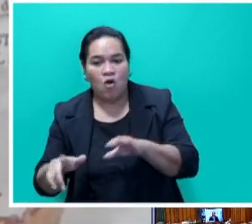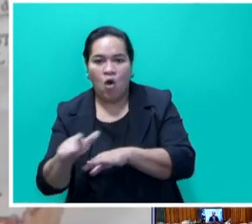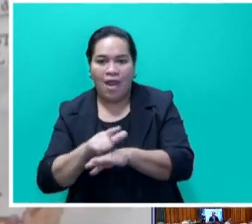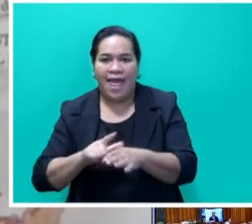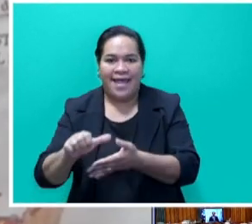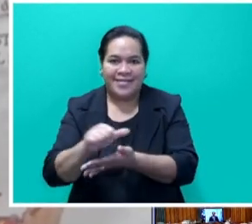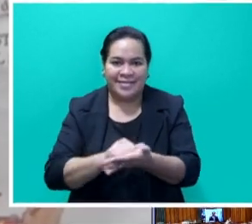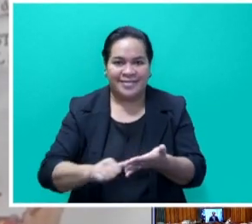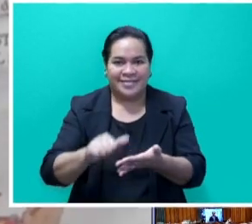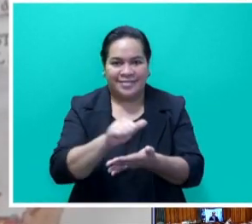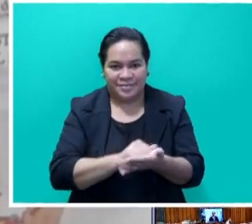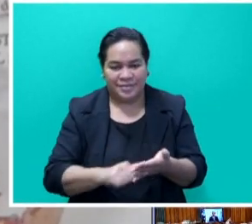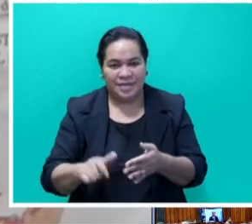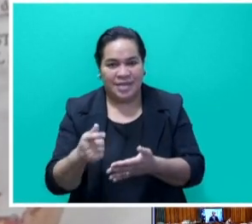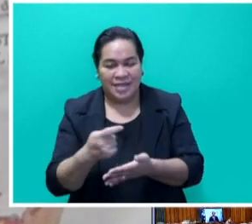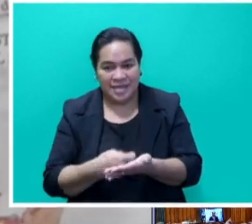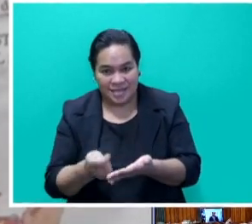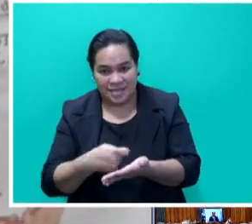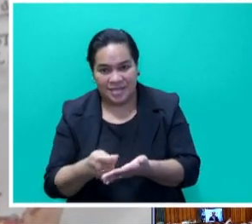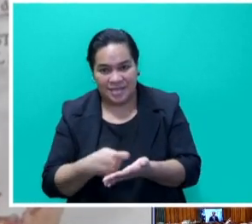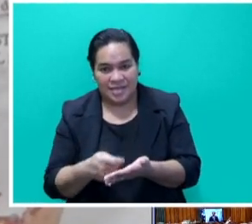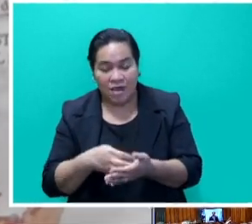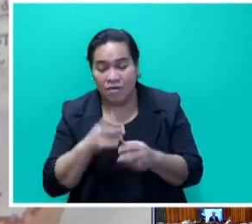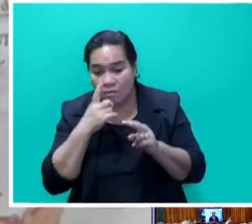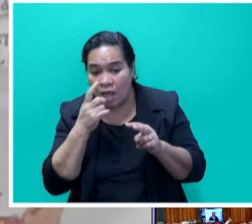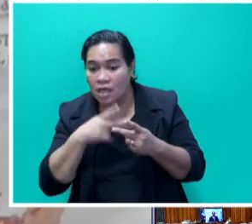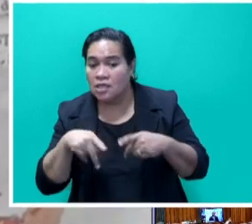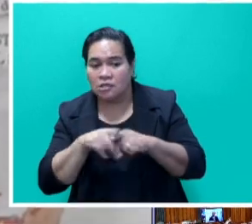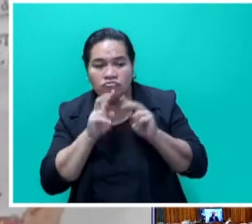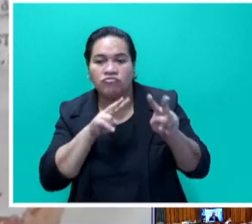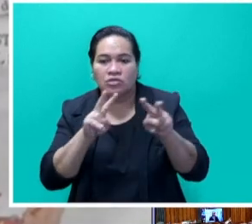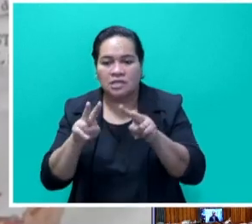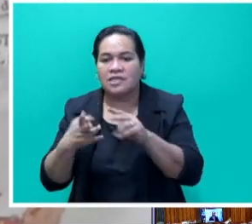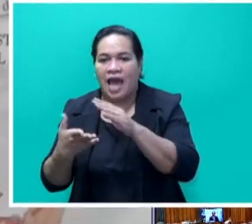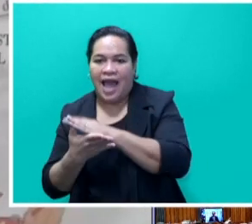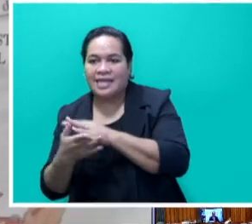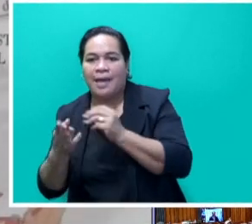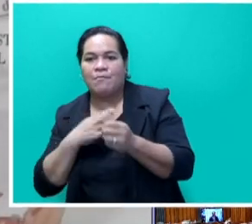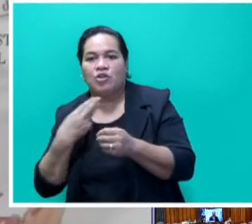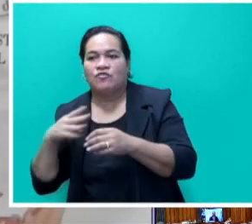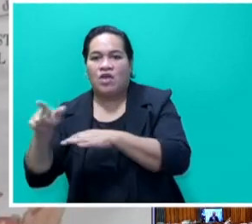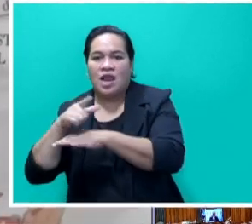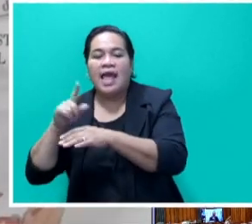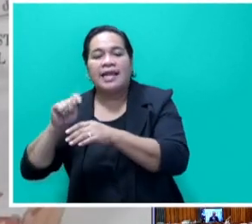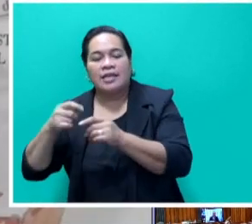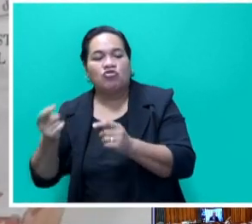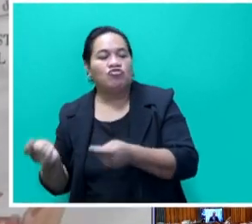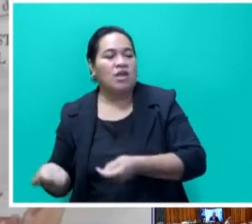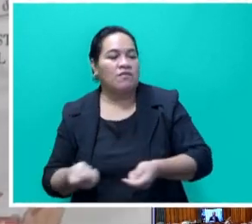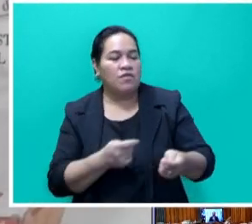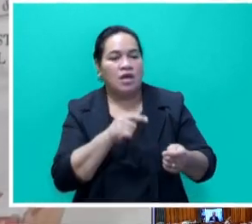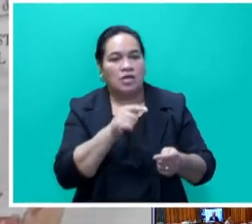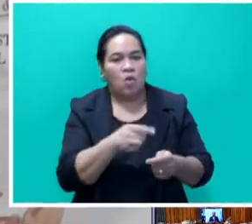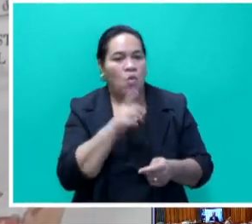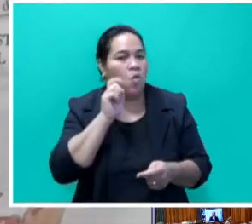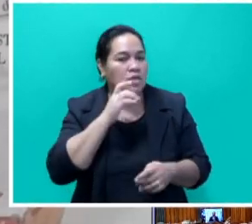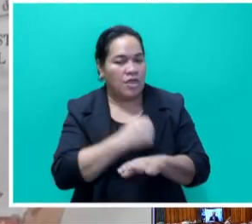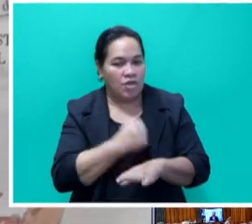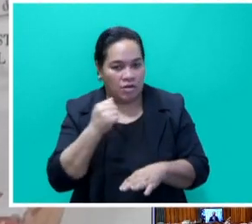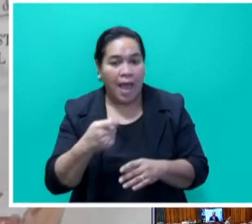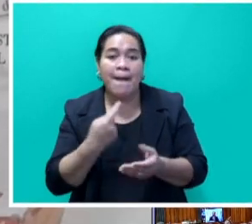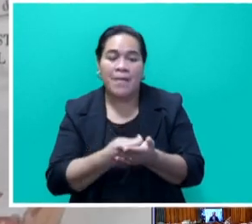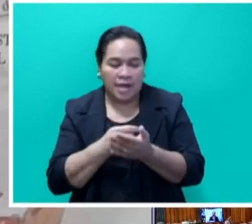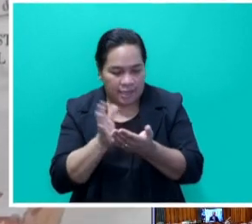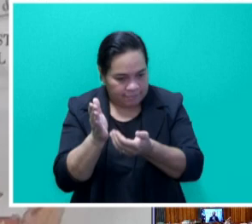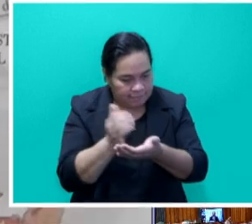of pipeline easements and sites that are still under the Ministry of Lands that need to be transferred to Water Authority. Money has been set aside